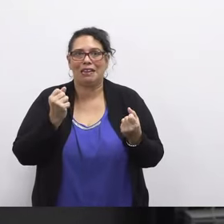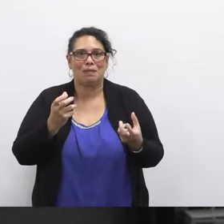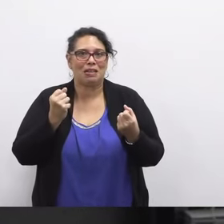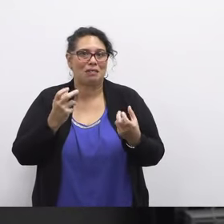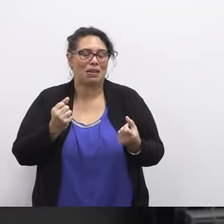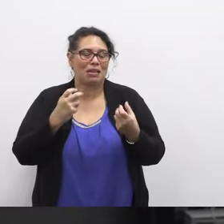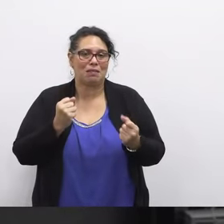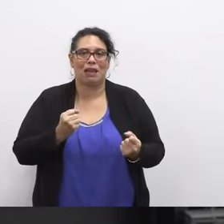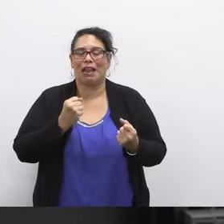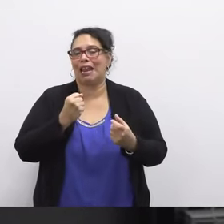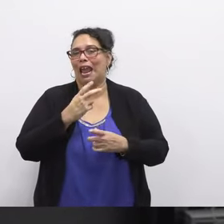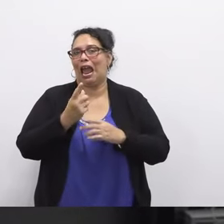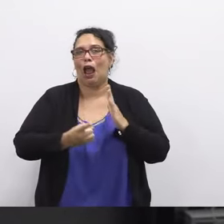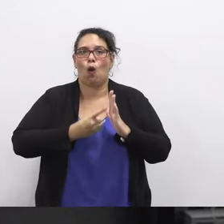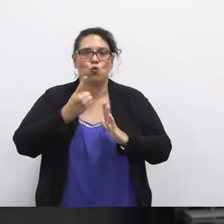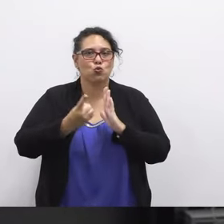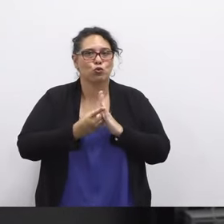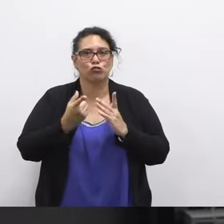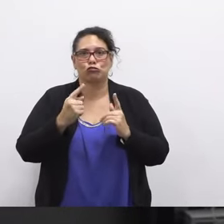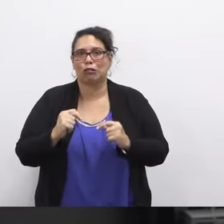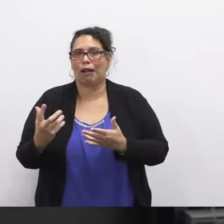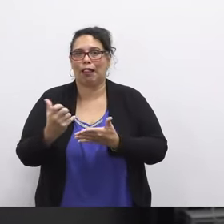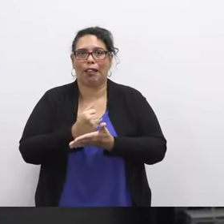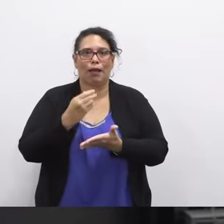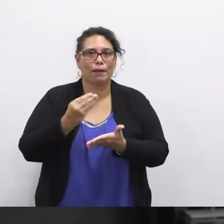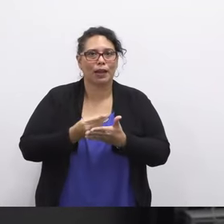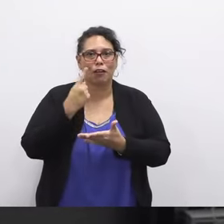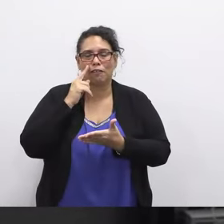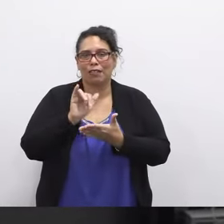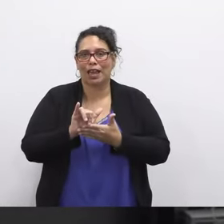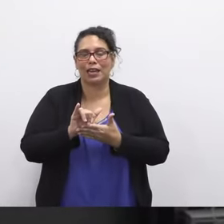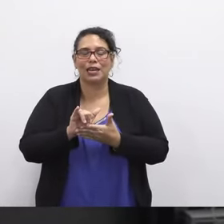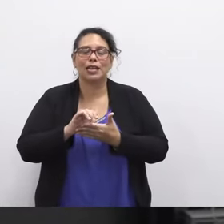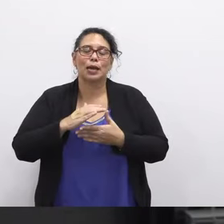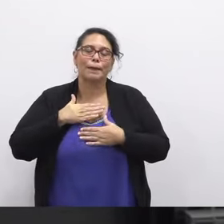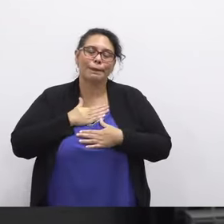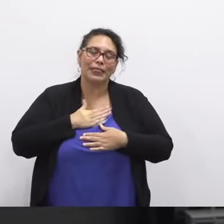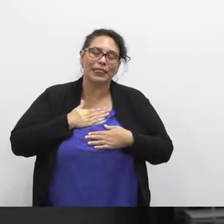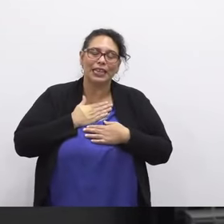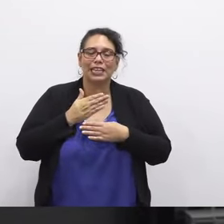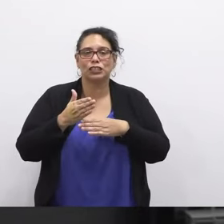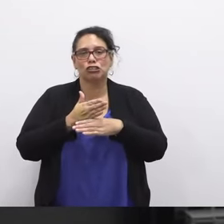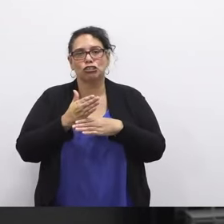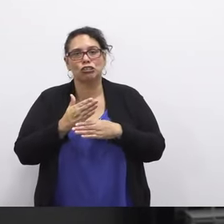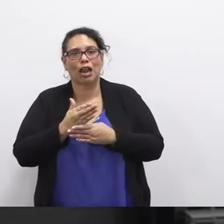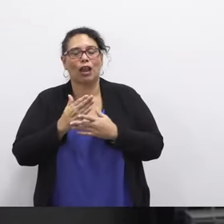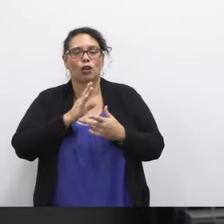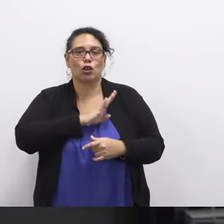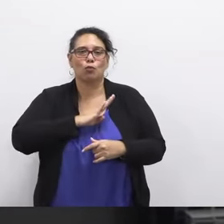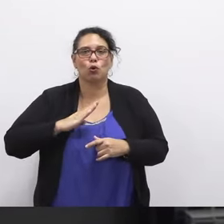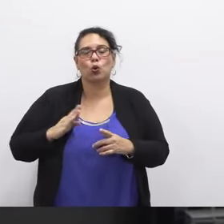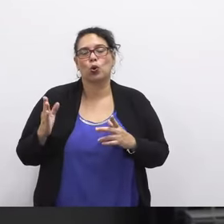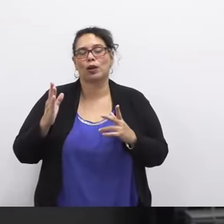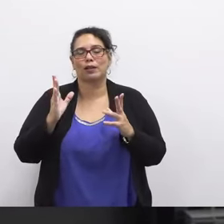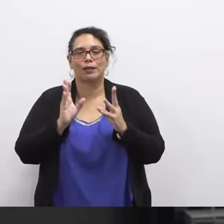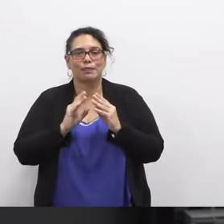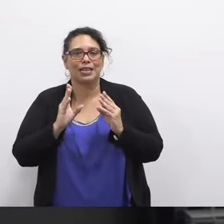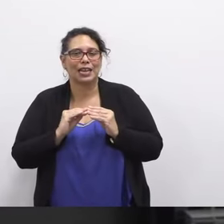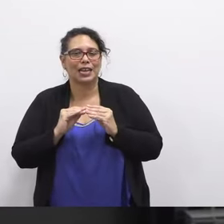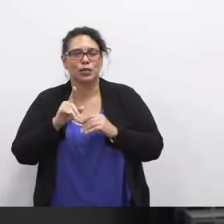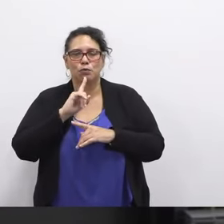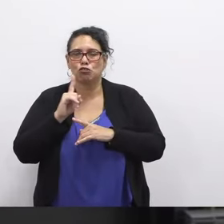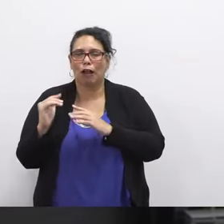volunteering to try to fundraise. Please spend some time at board meetings sharing what the district is doing to ensure equity across school sites